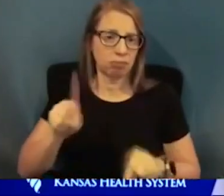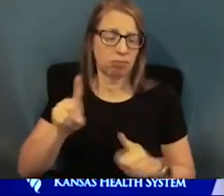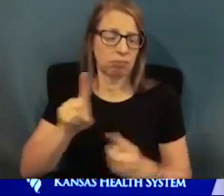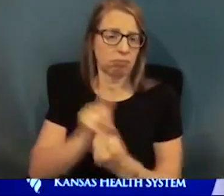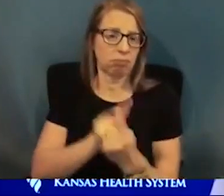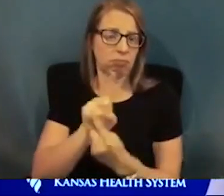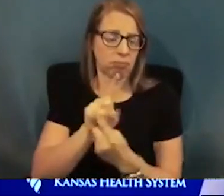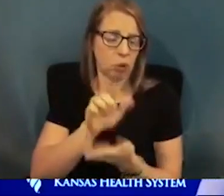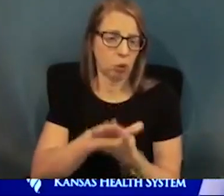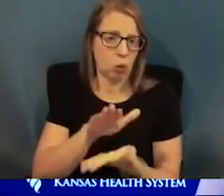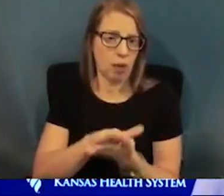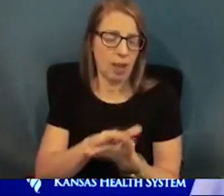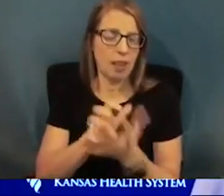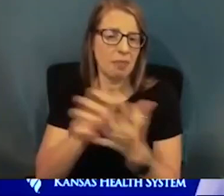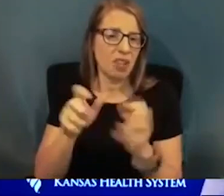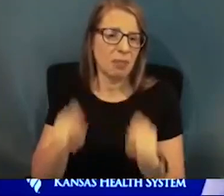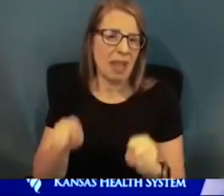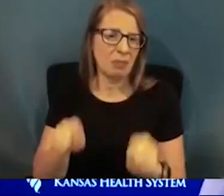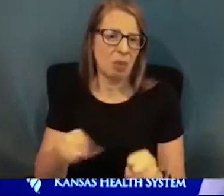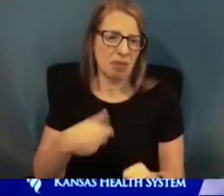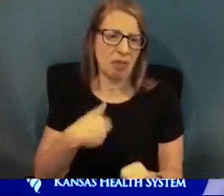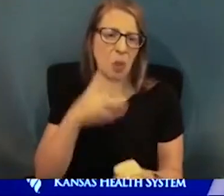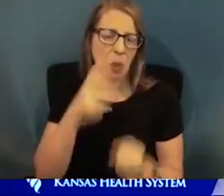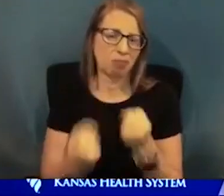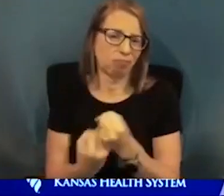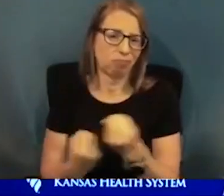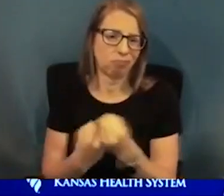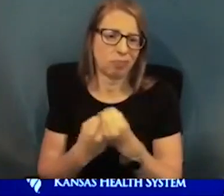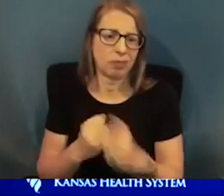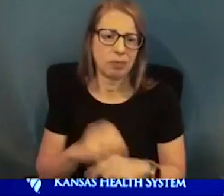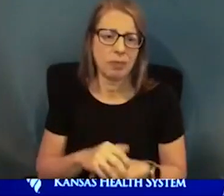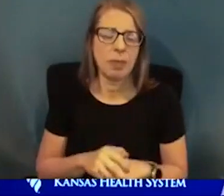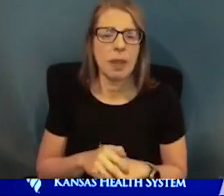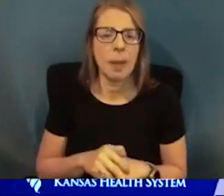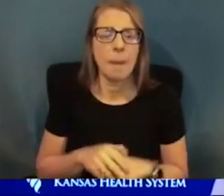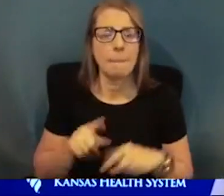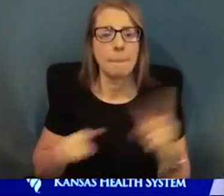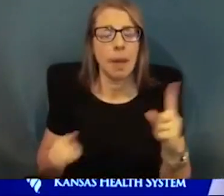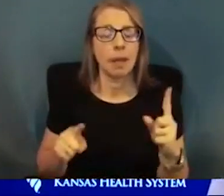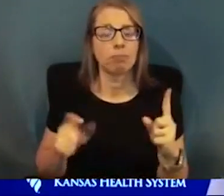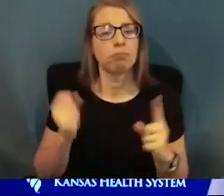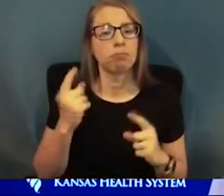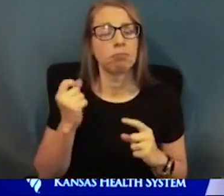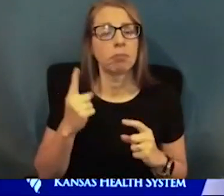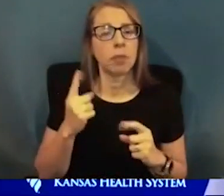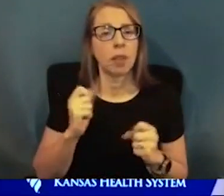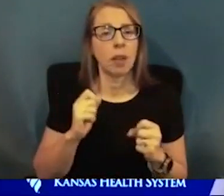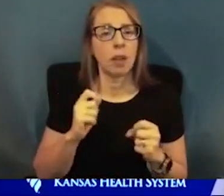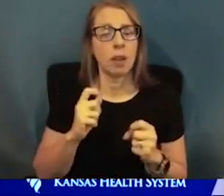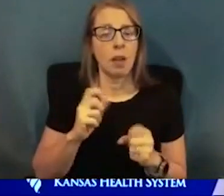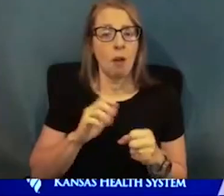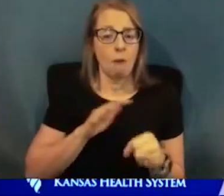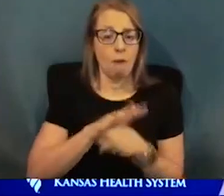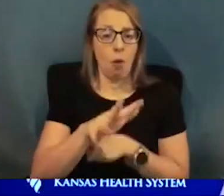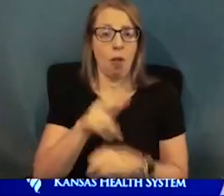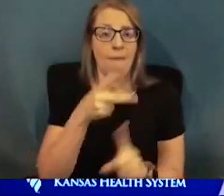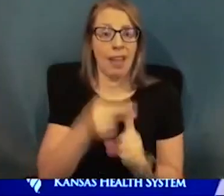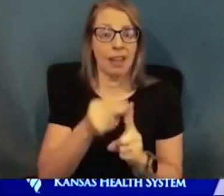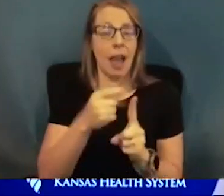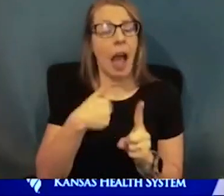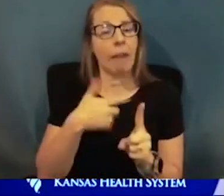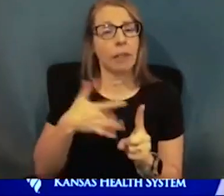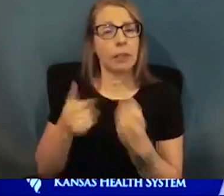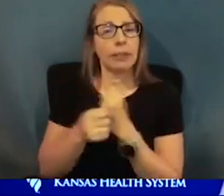as possible. But now, even though they are fully vaccinated, which I do feel safe with for them as